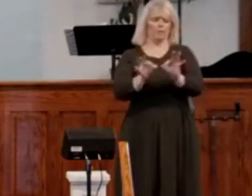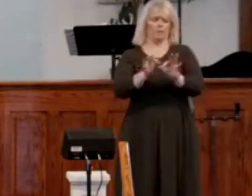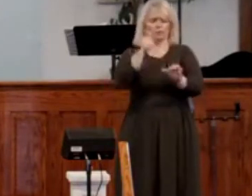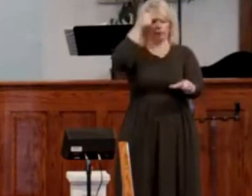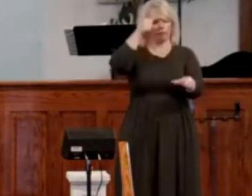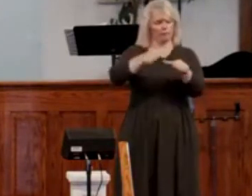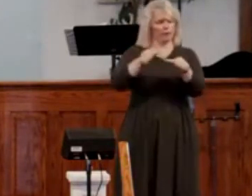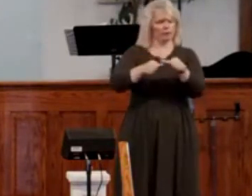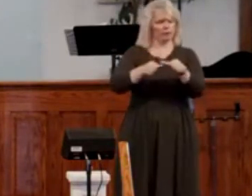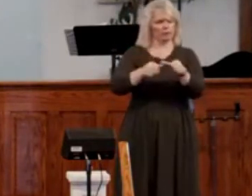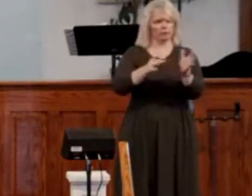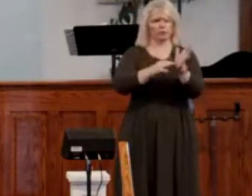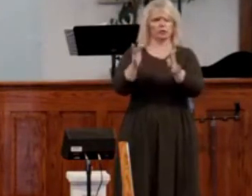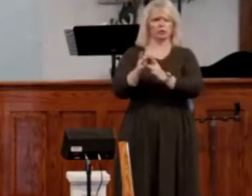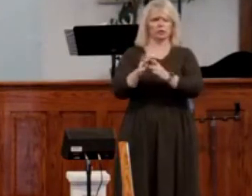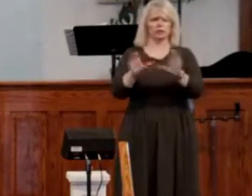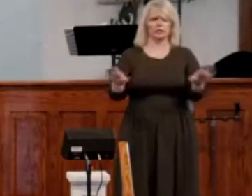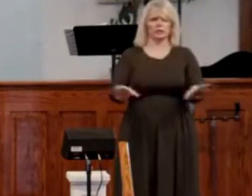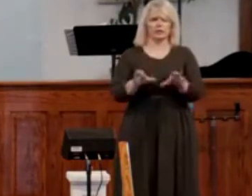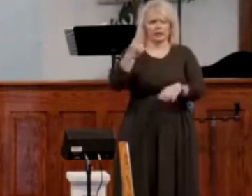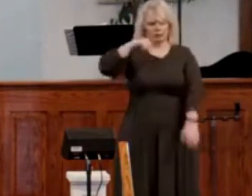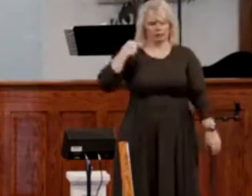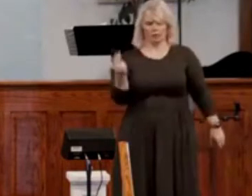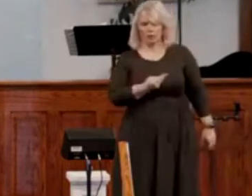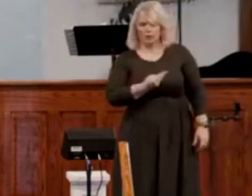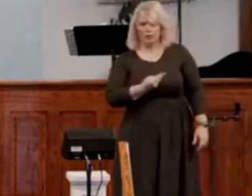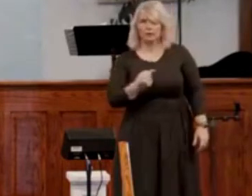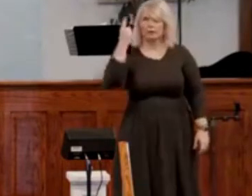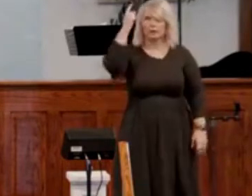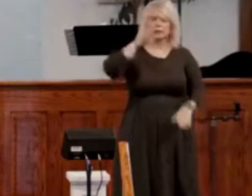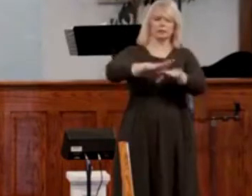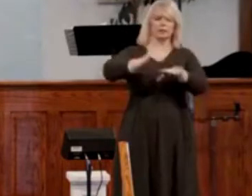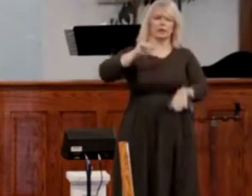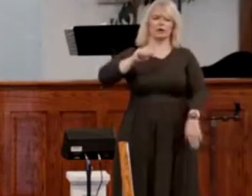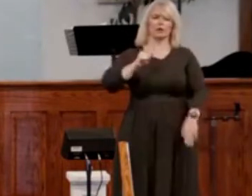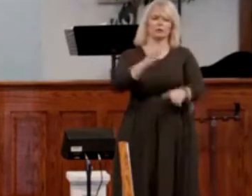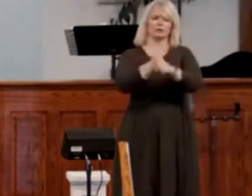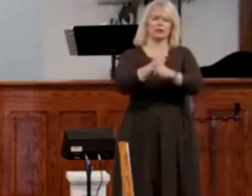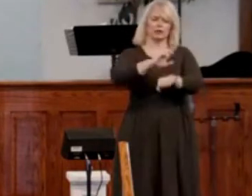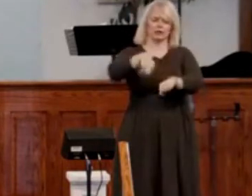have of what Jesus has done for us and what he calls us to take to the nations.